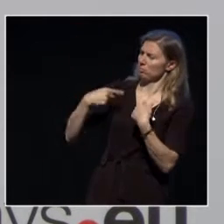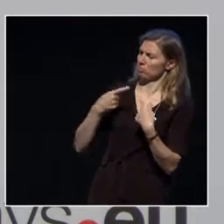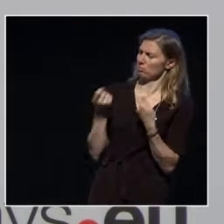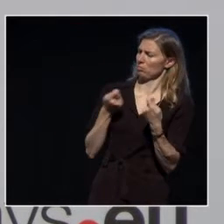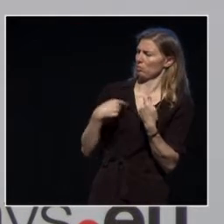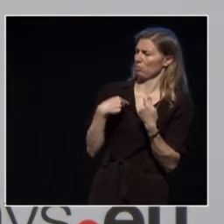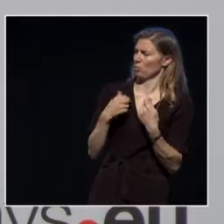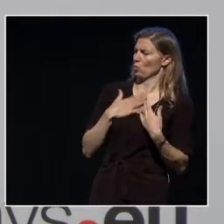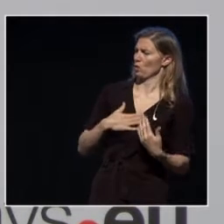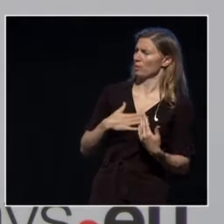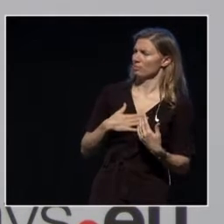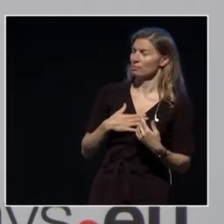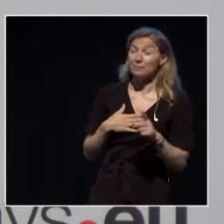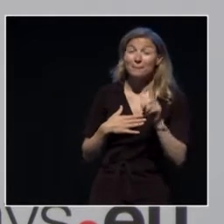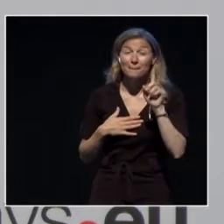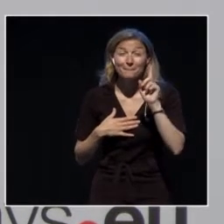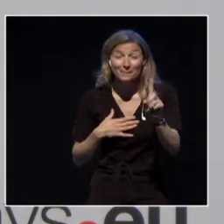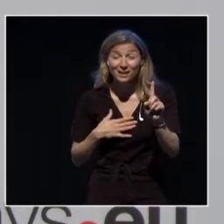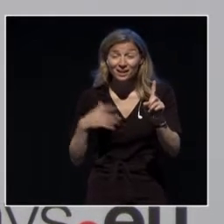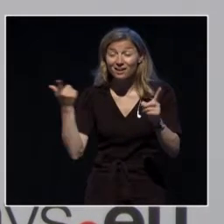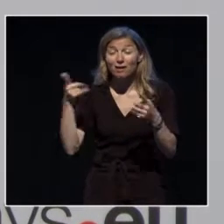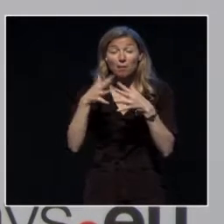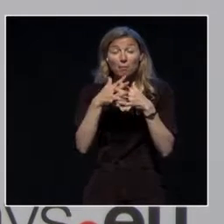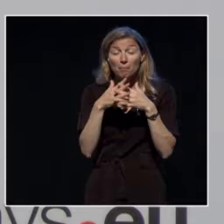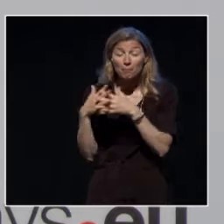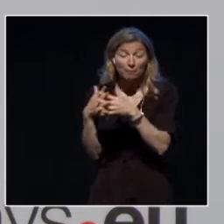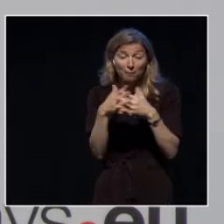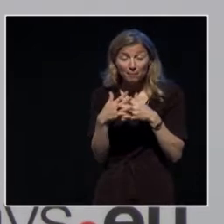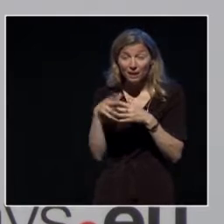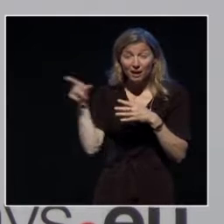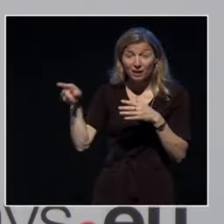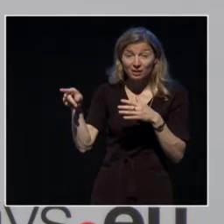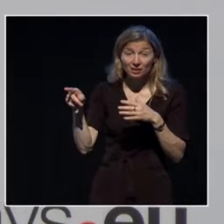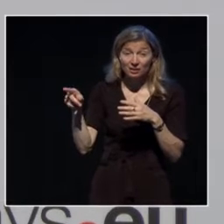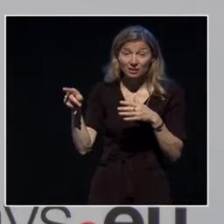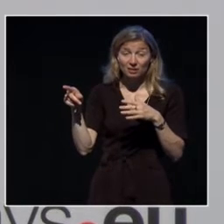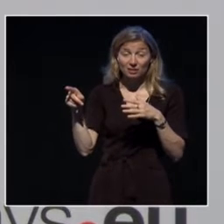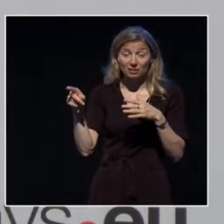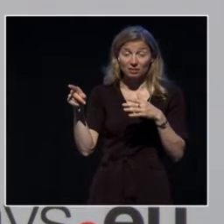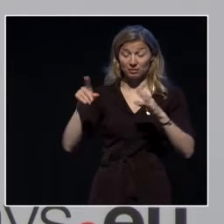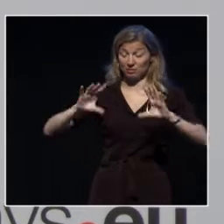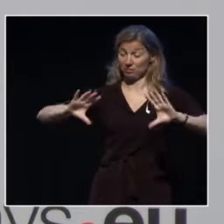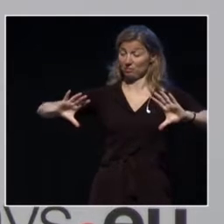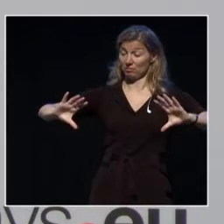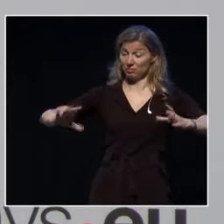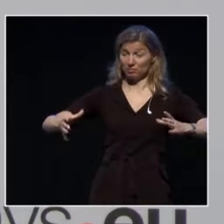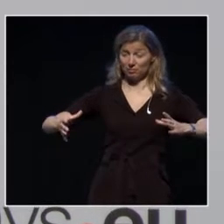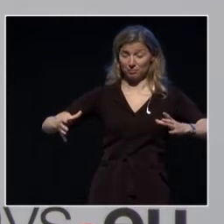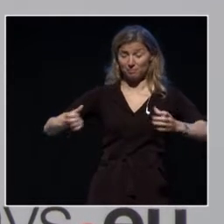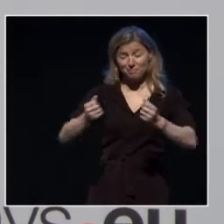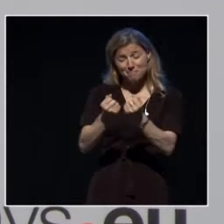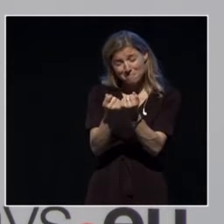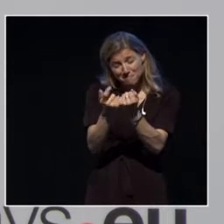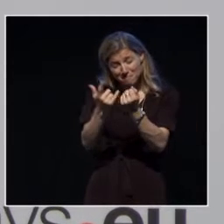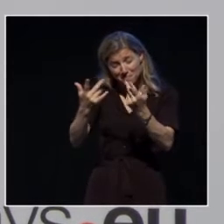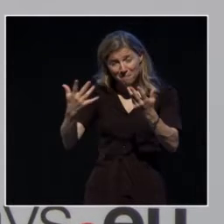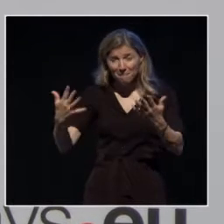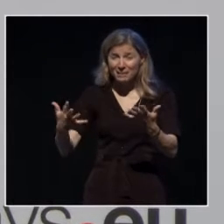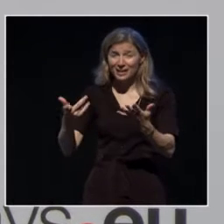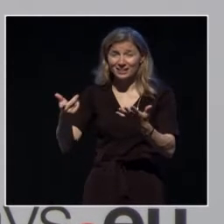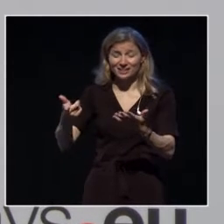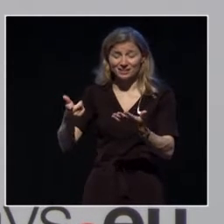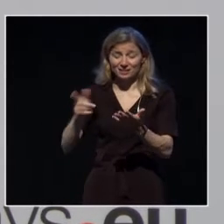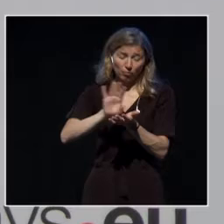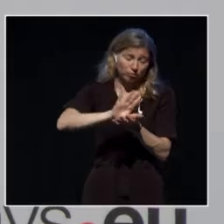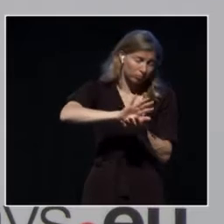the fact of America is that lots of people are excluded from basic services in the United